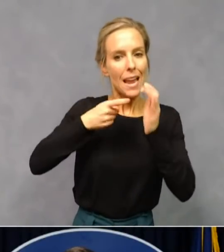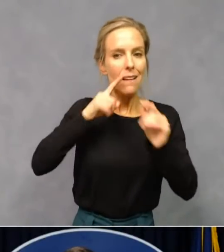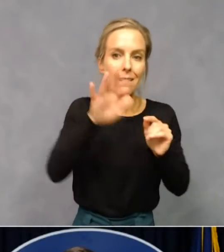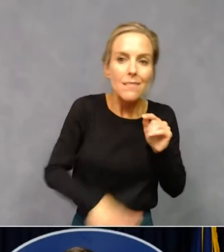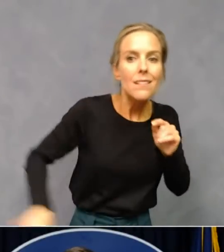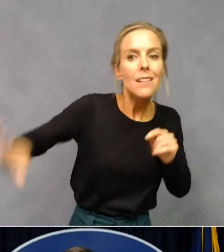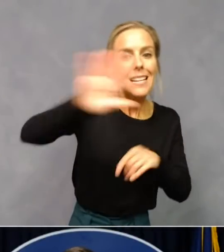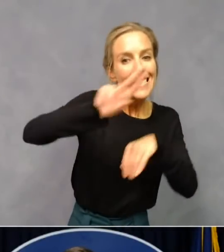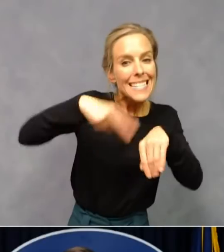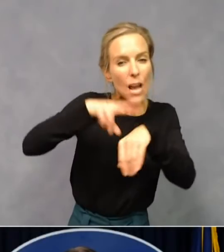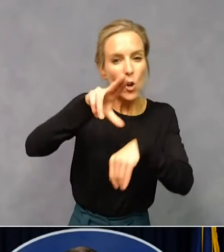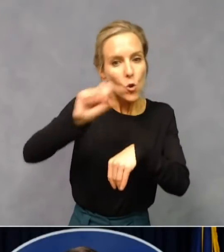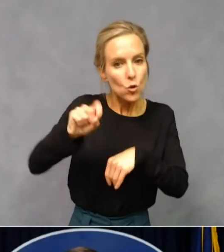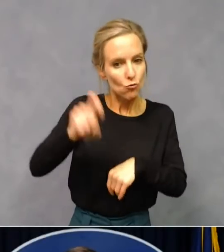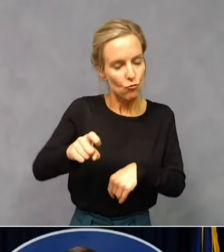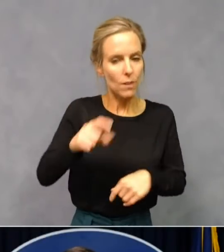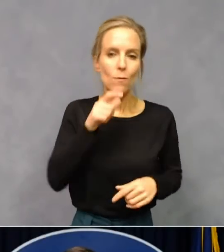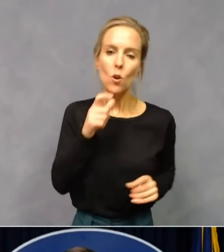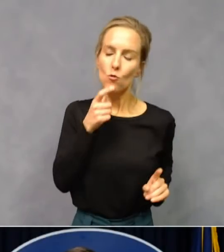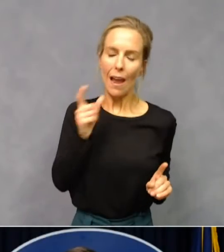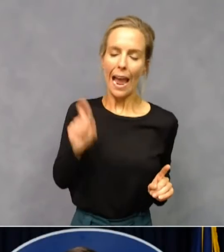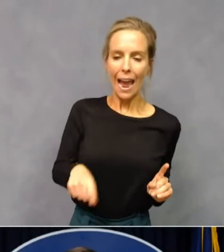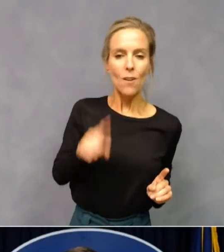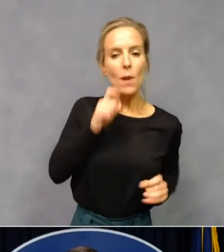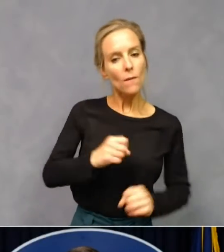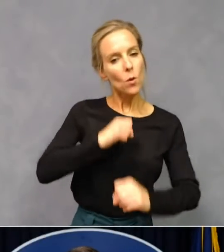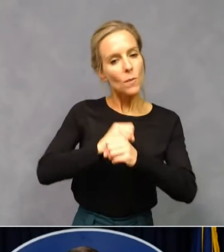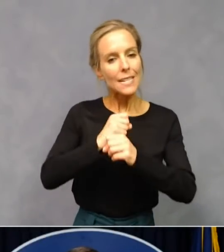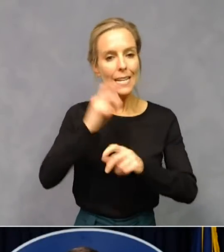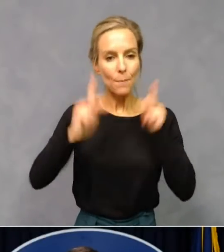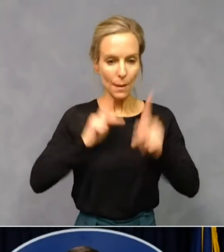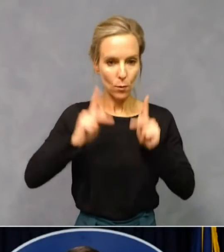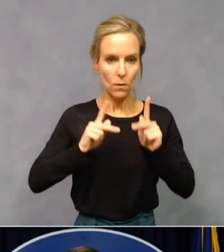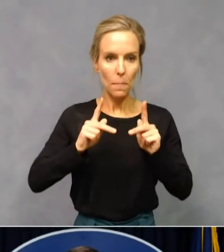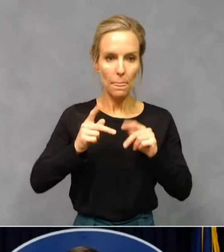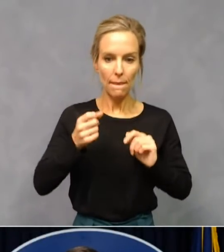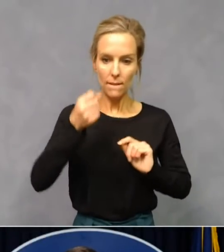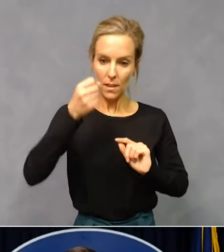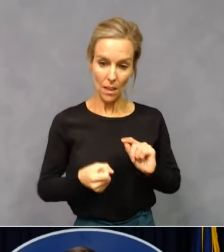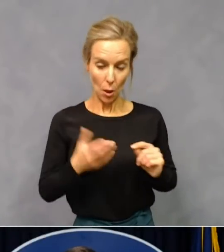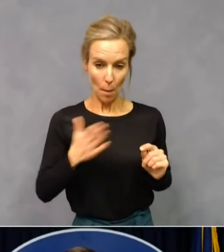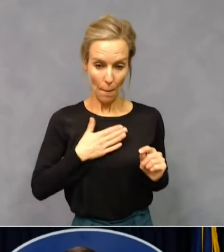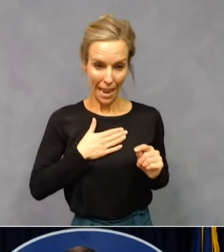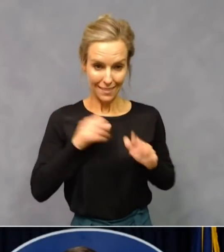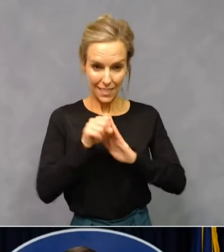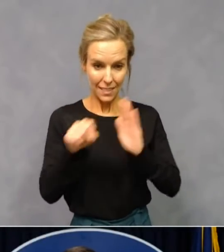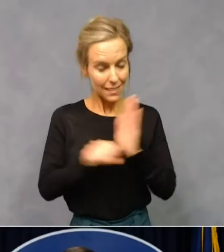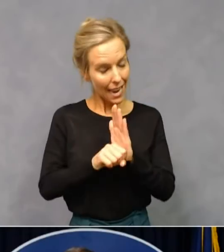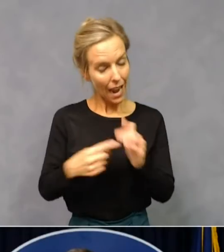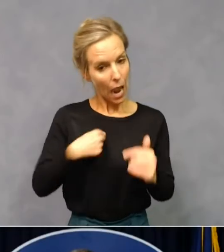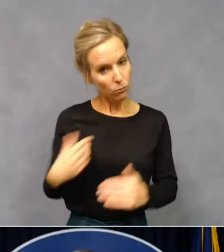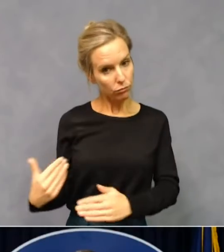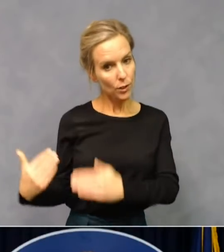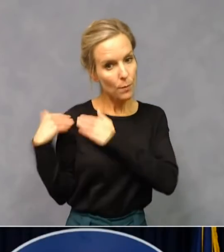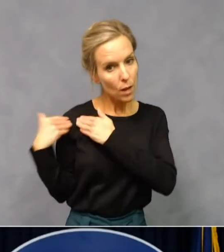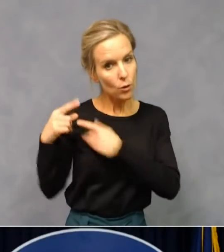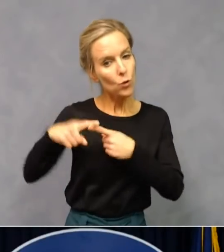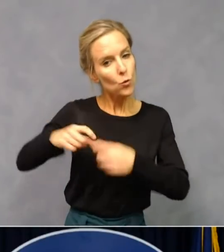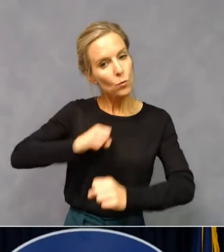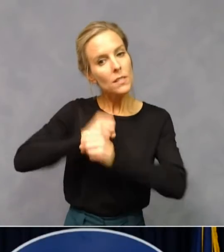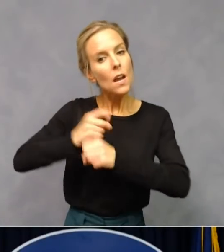be doing it. But if it protects the people on the southern border of my state, which I'm charged with protecting, then I'm for